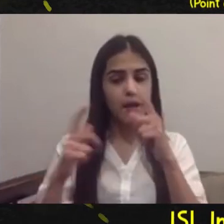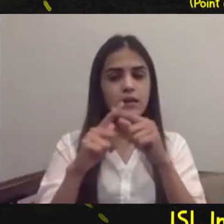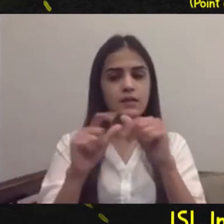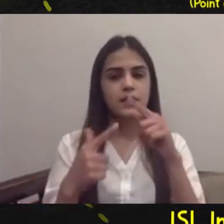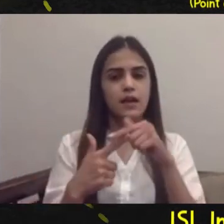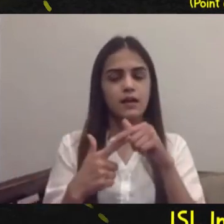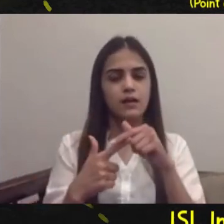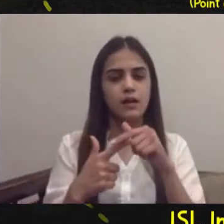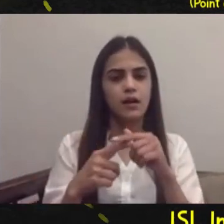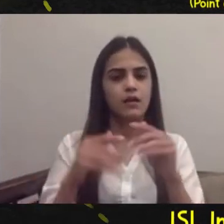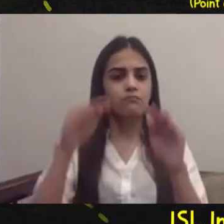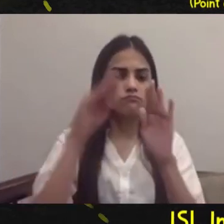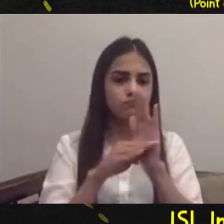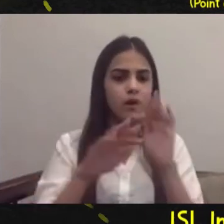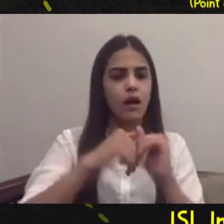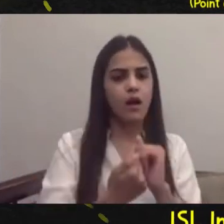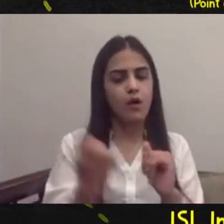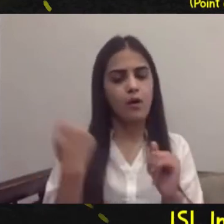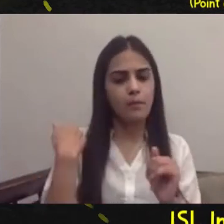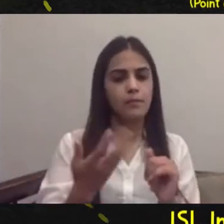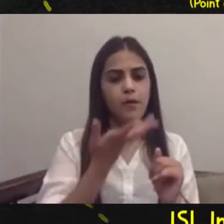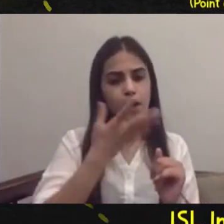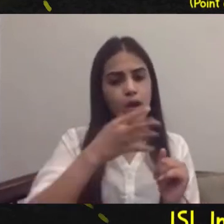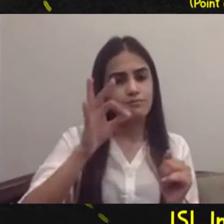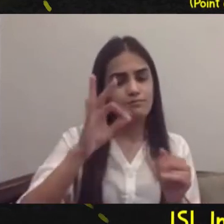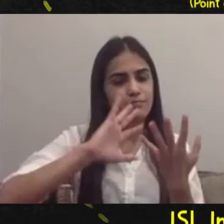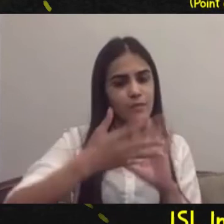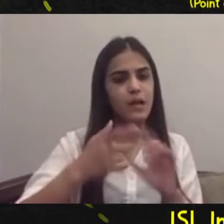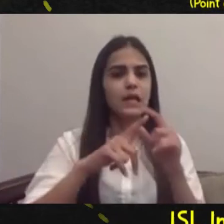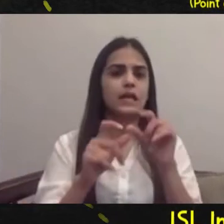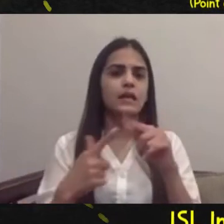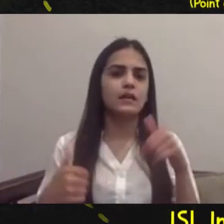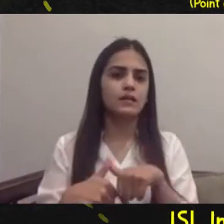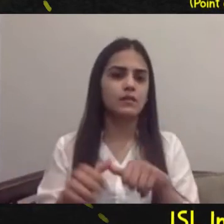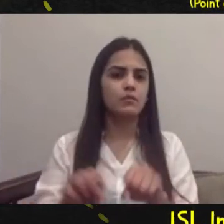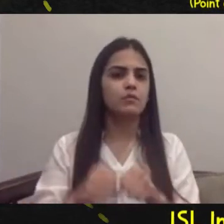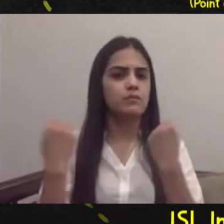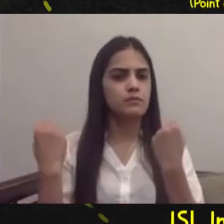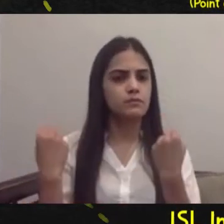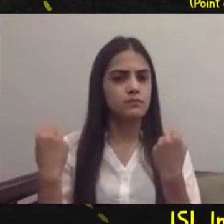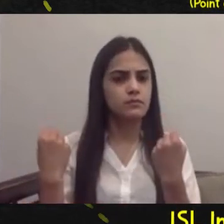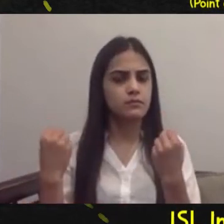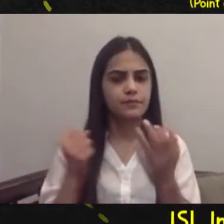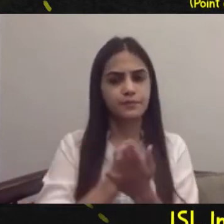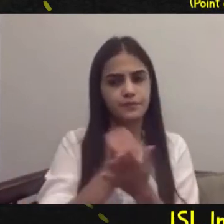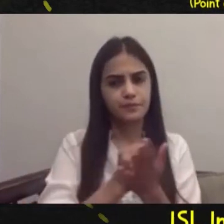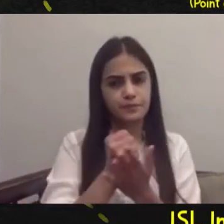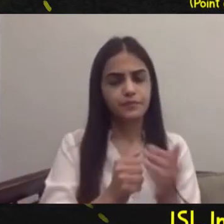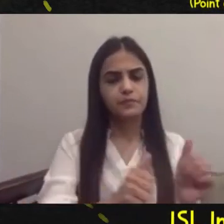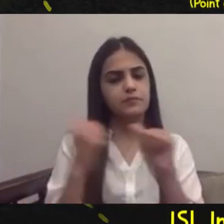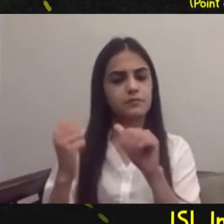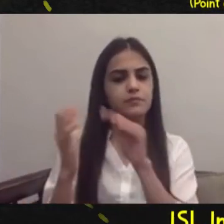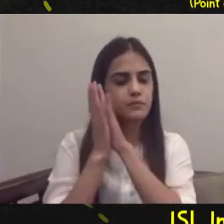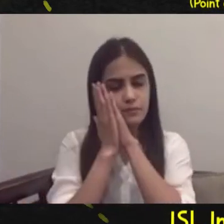wet data? How do we, now that the data beast has woken up, how do we sort of pat it back to sleep so that we're